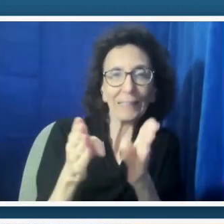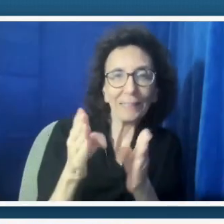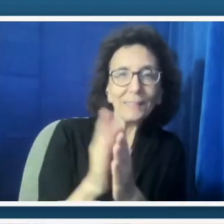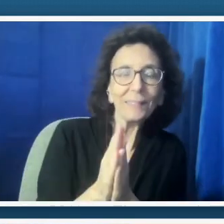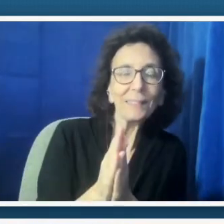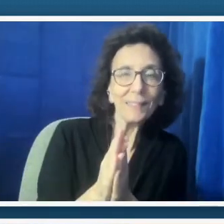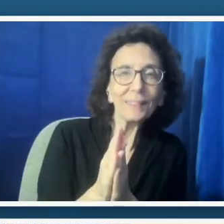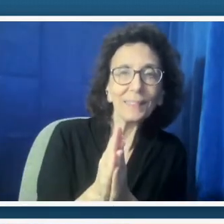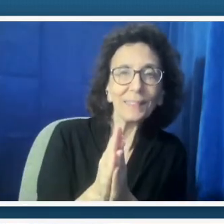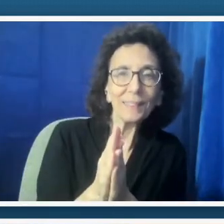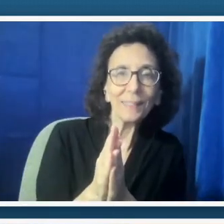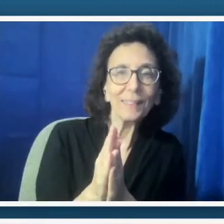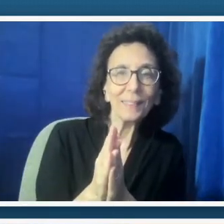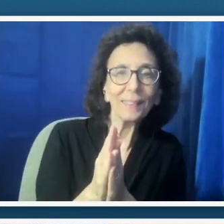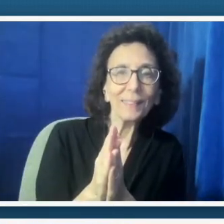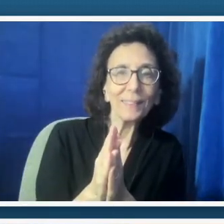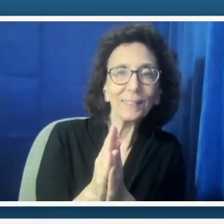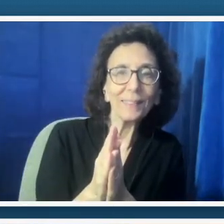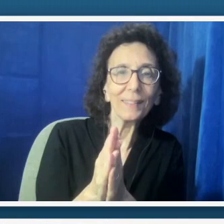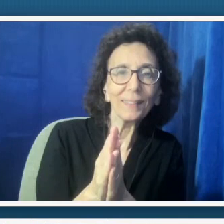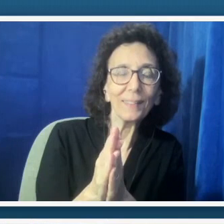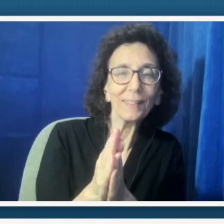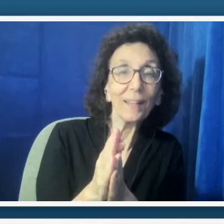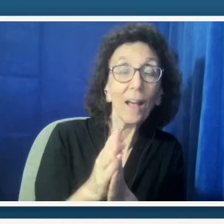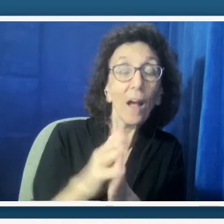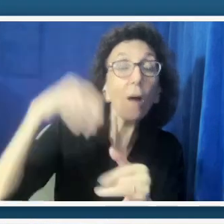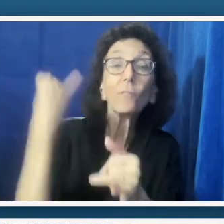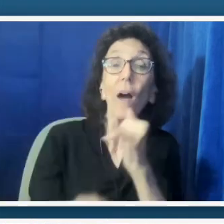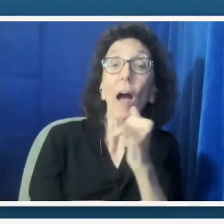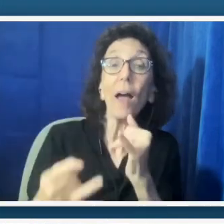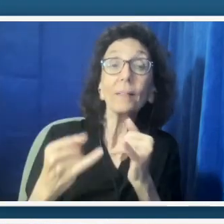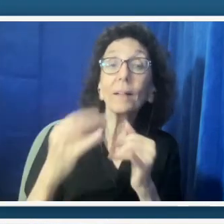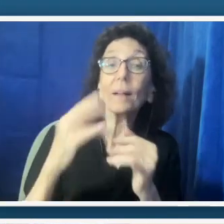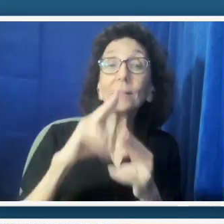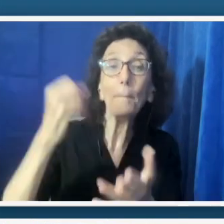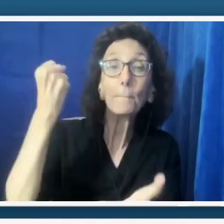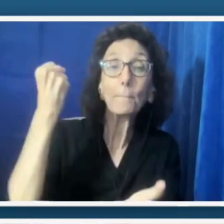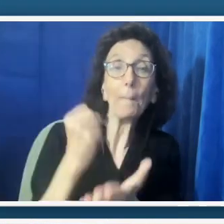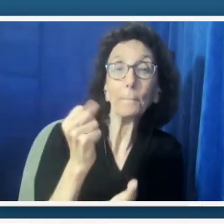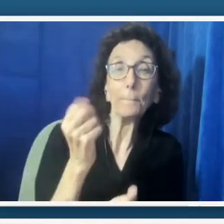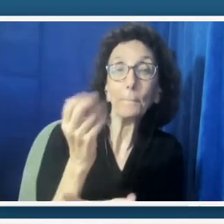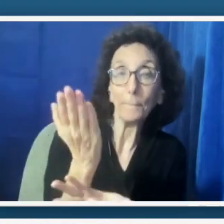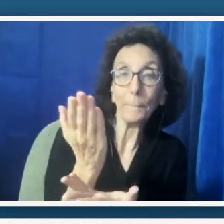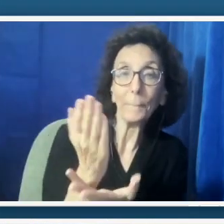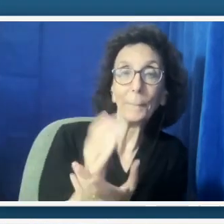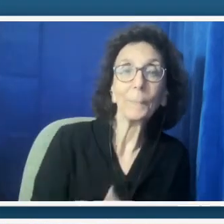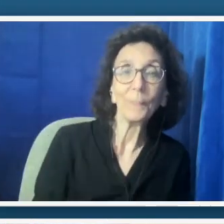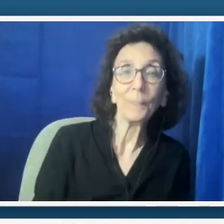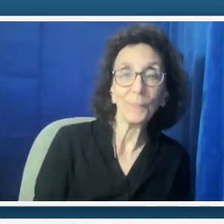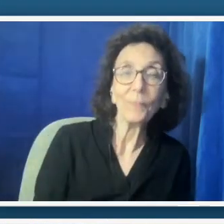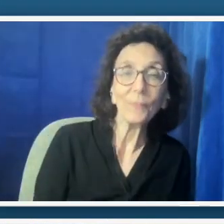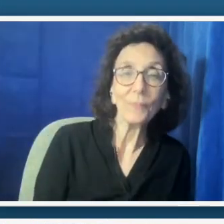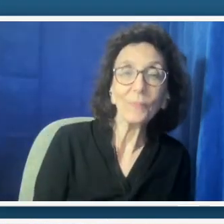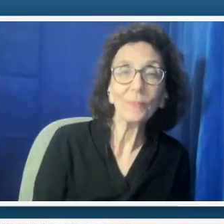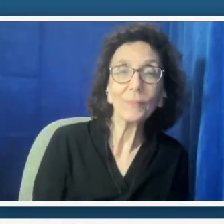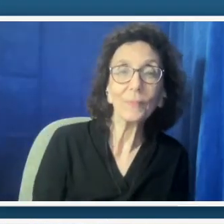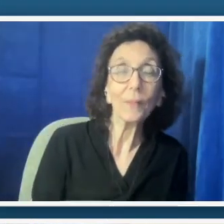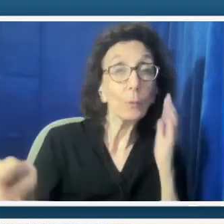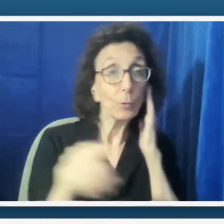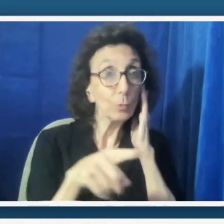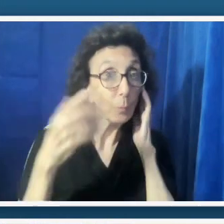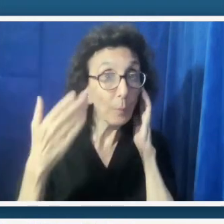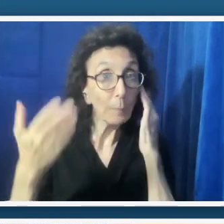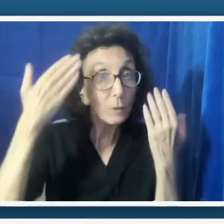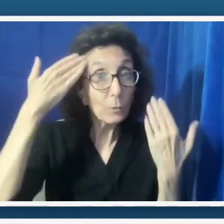screen, and then to the final postage stamp issued, which you'll see again. What you may not be aware of, though, is the process